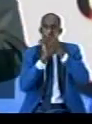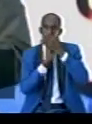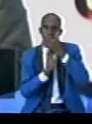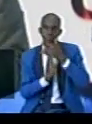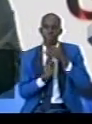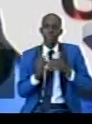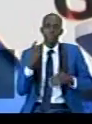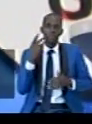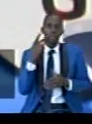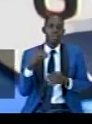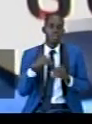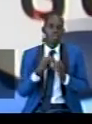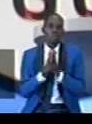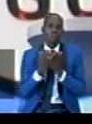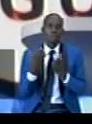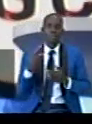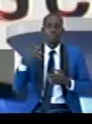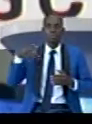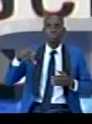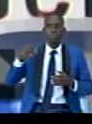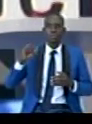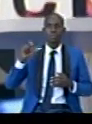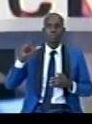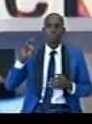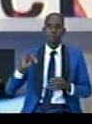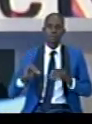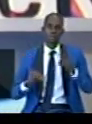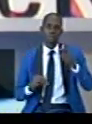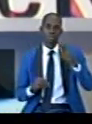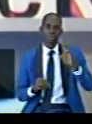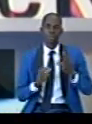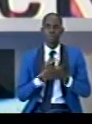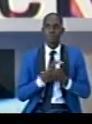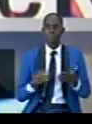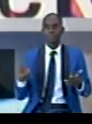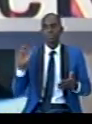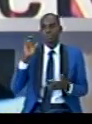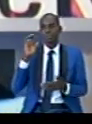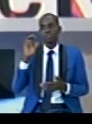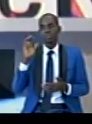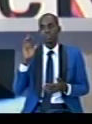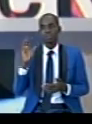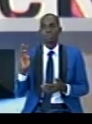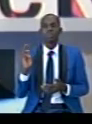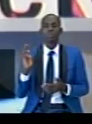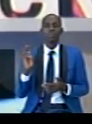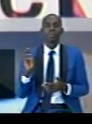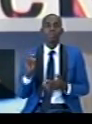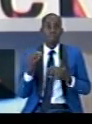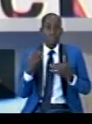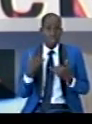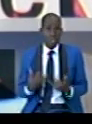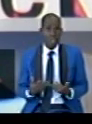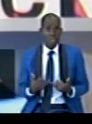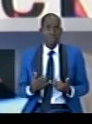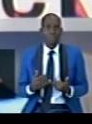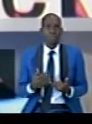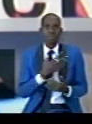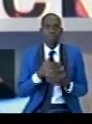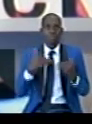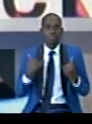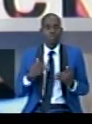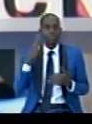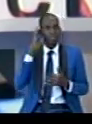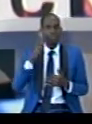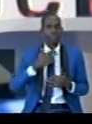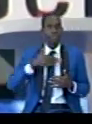We're looking at Psalm 27, and I'm reading from verse 6. It says, and now shall mine head be lifted